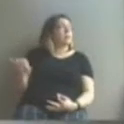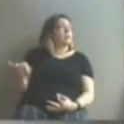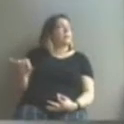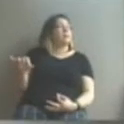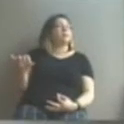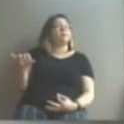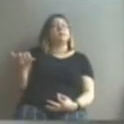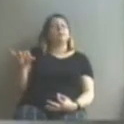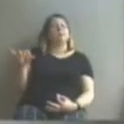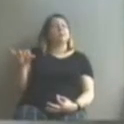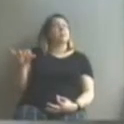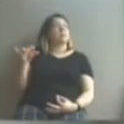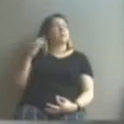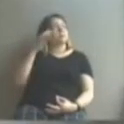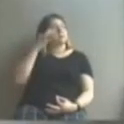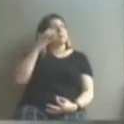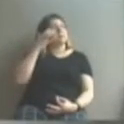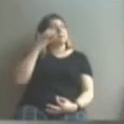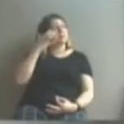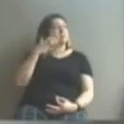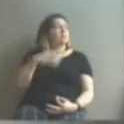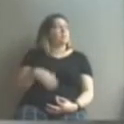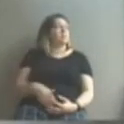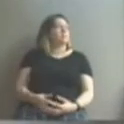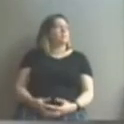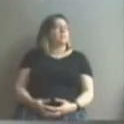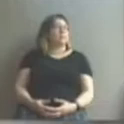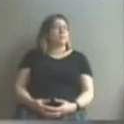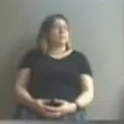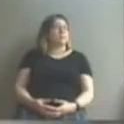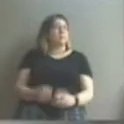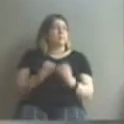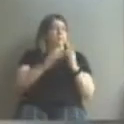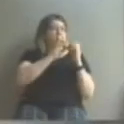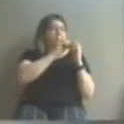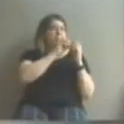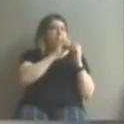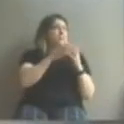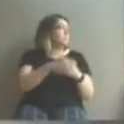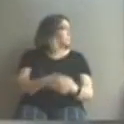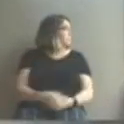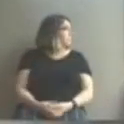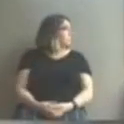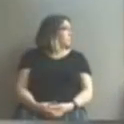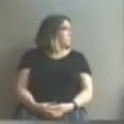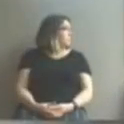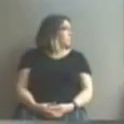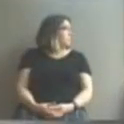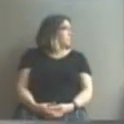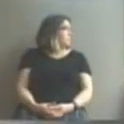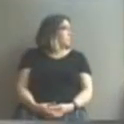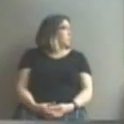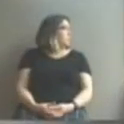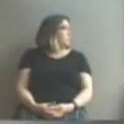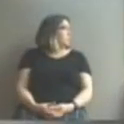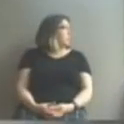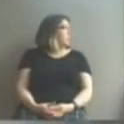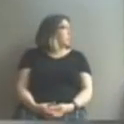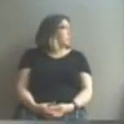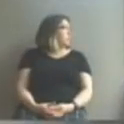framework. Here. I can go back. I'll just come up here. The board has decided,